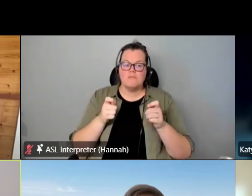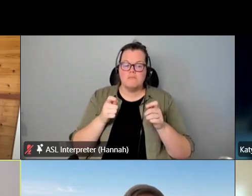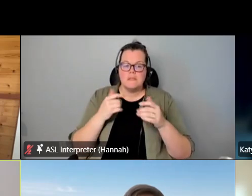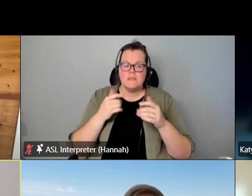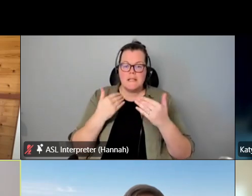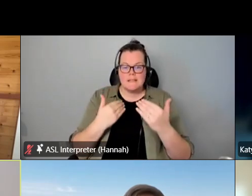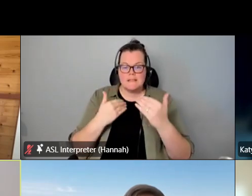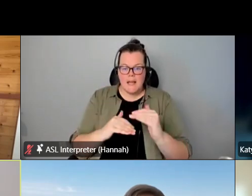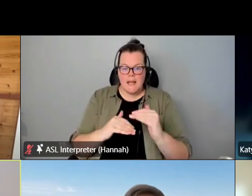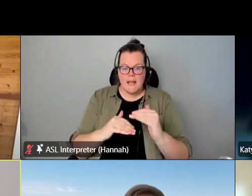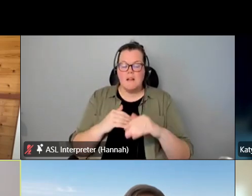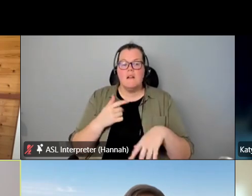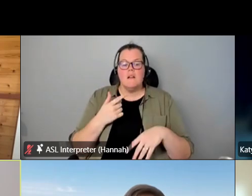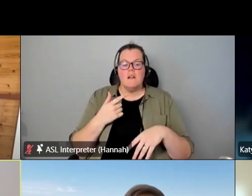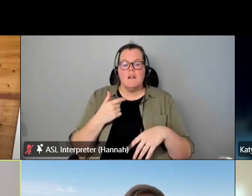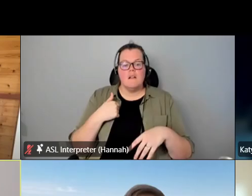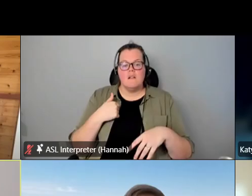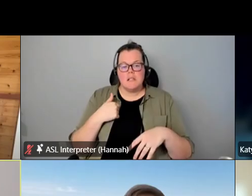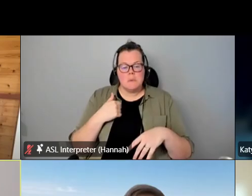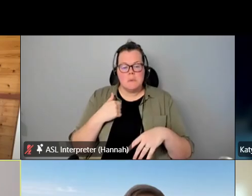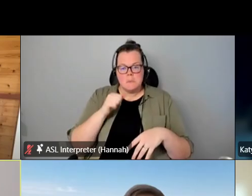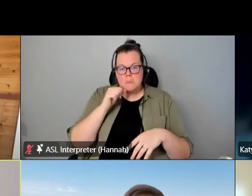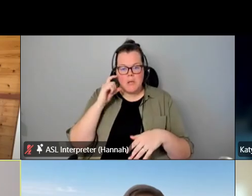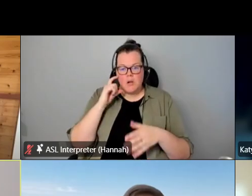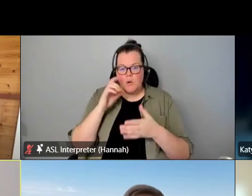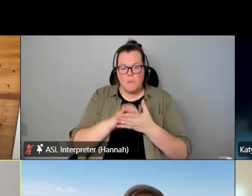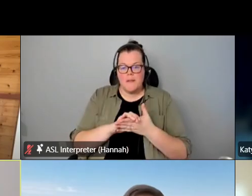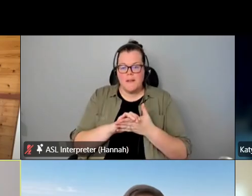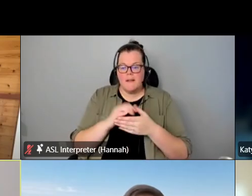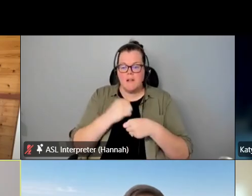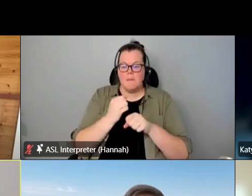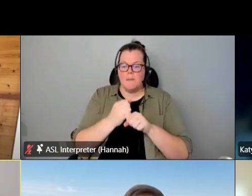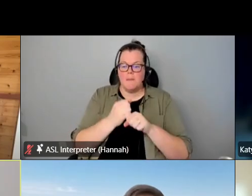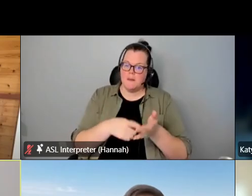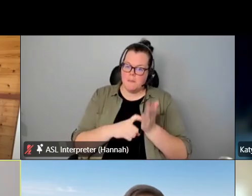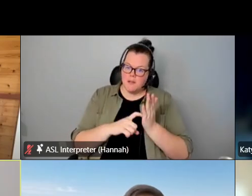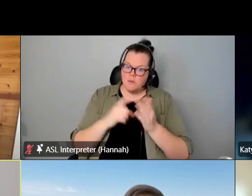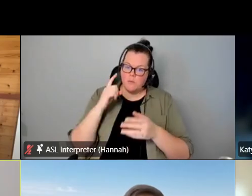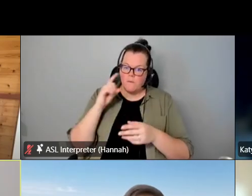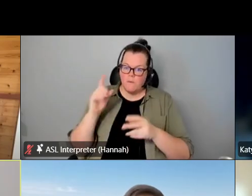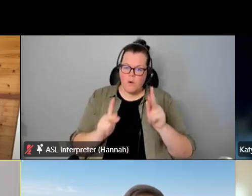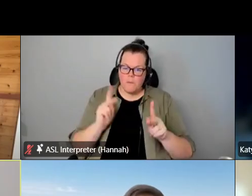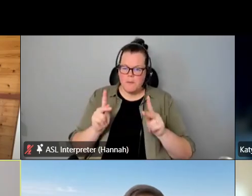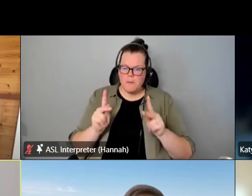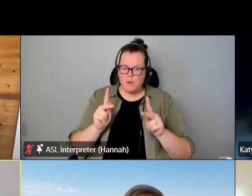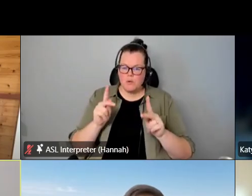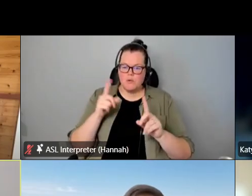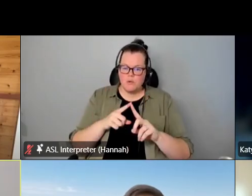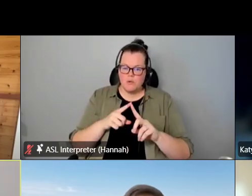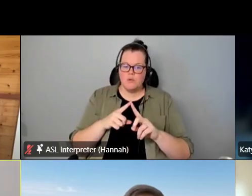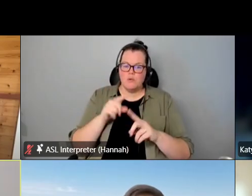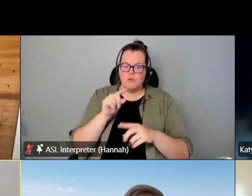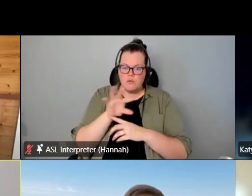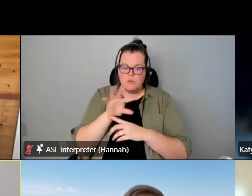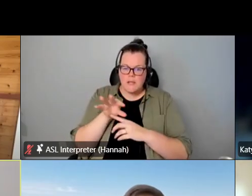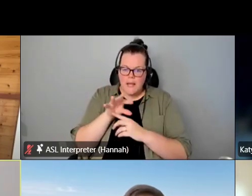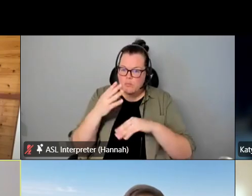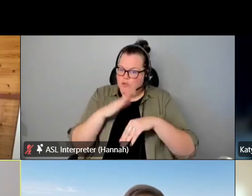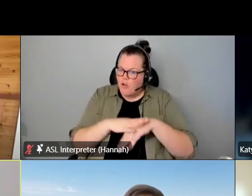believe to make it mandatory for people to actually turn their cameras on,